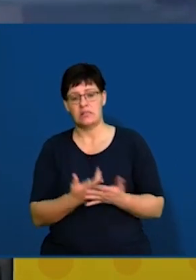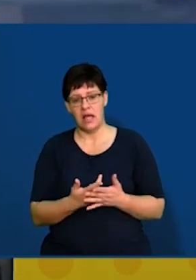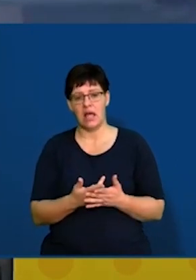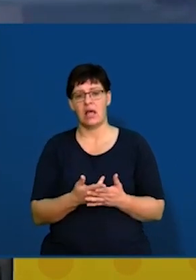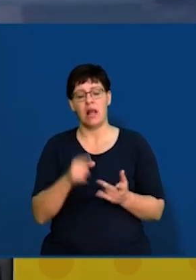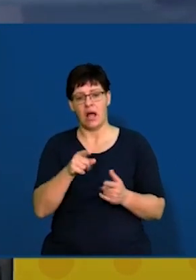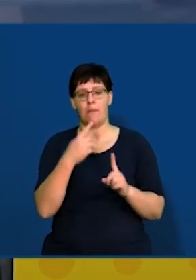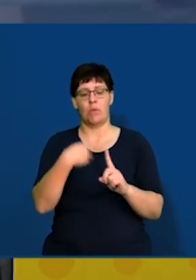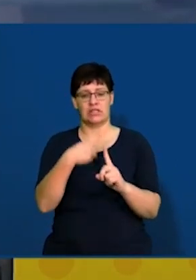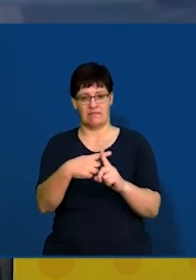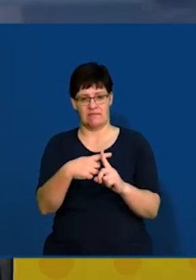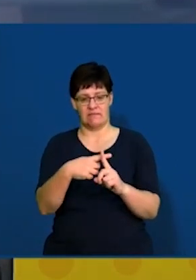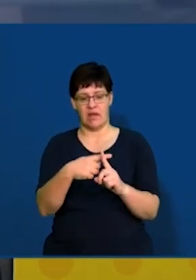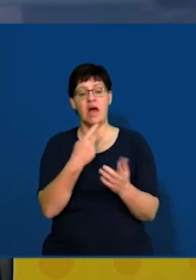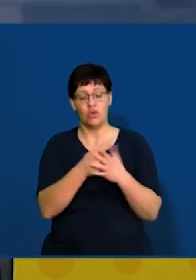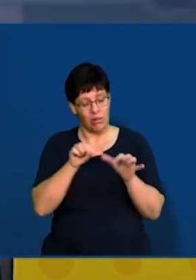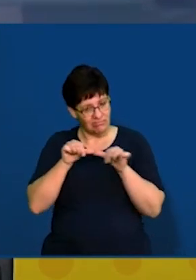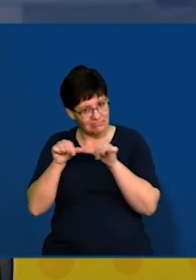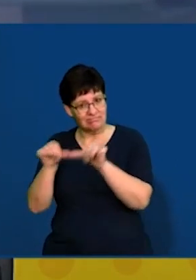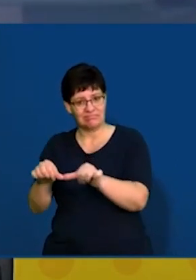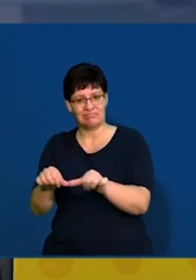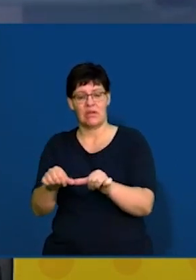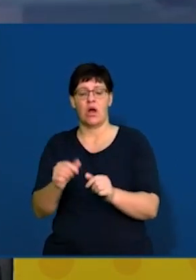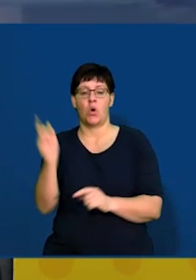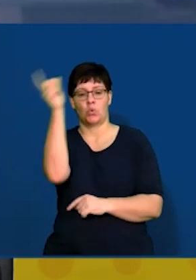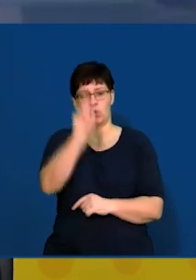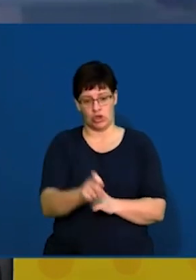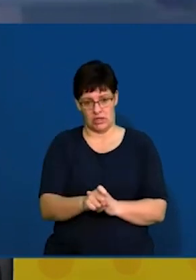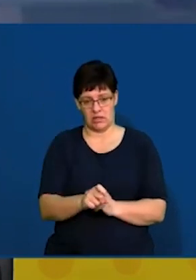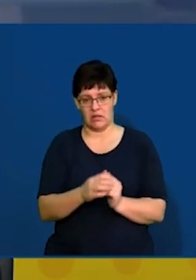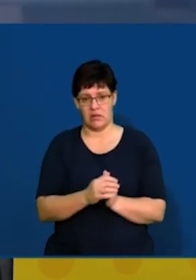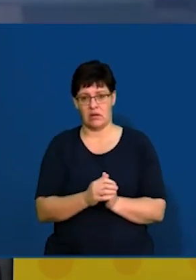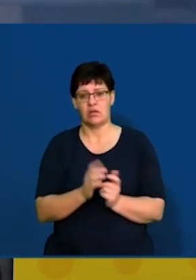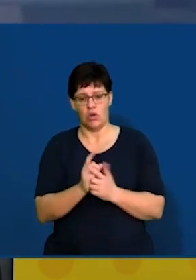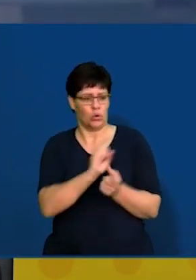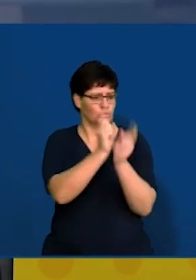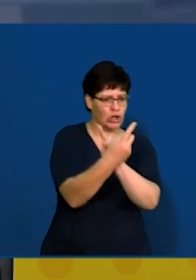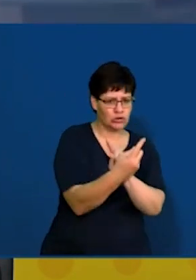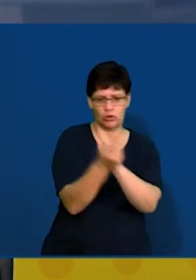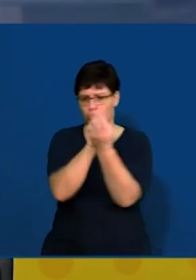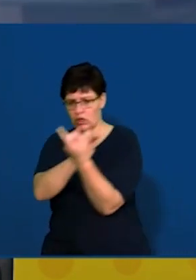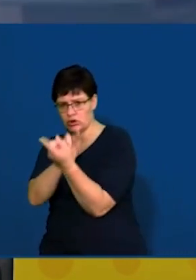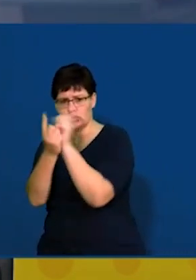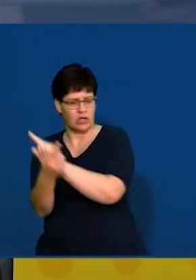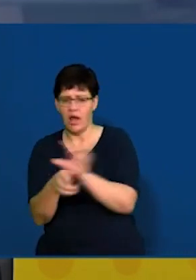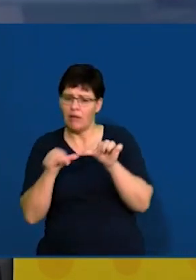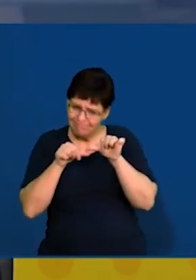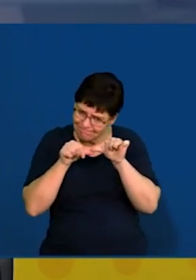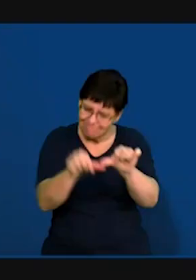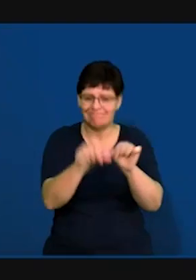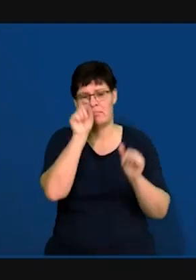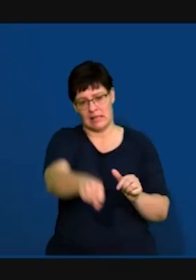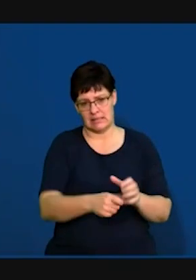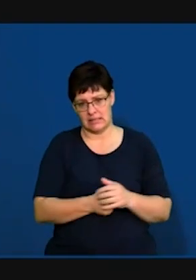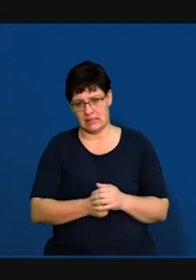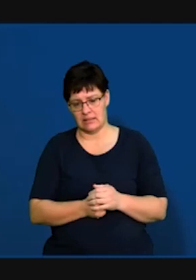to maintain that throughout the entire long question. So you don't change every now and again. You become consistent. So if you,